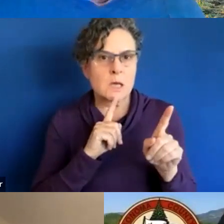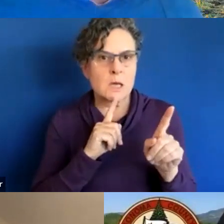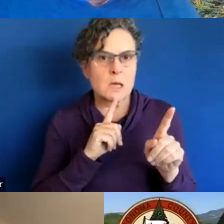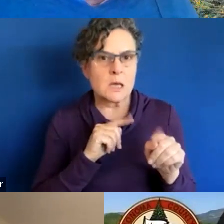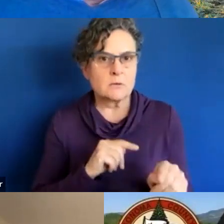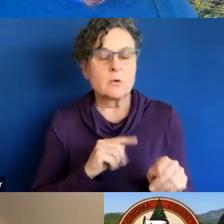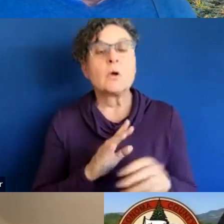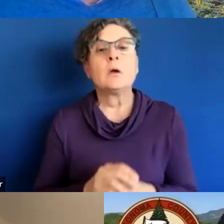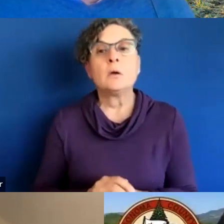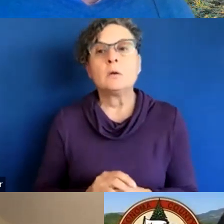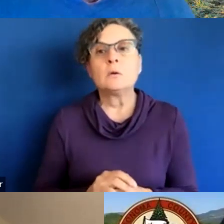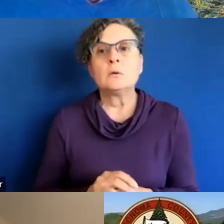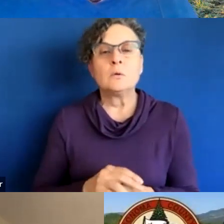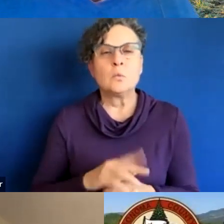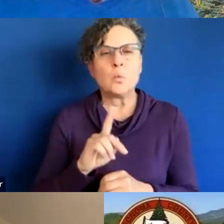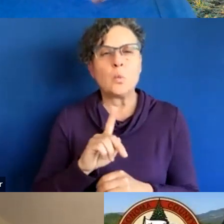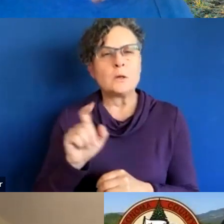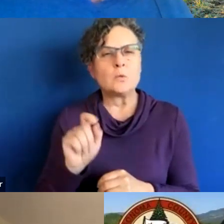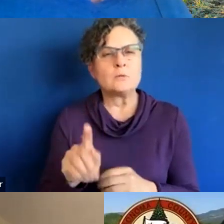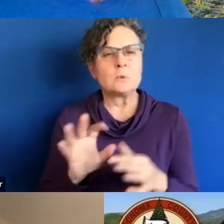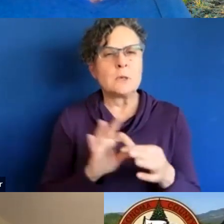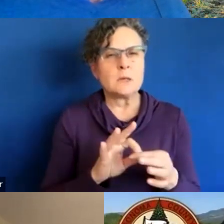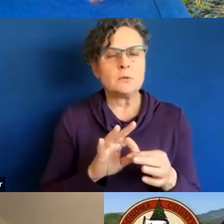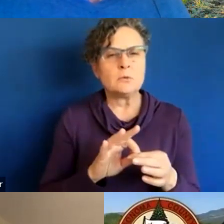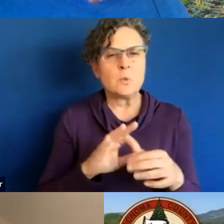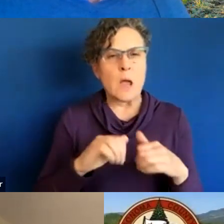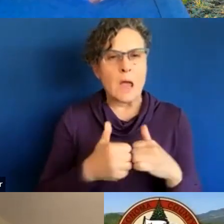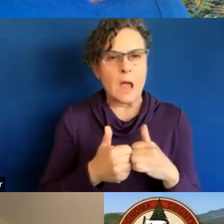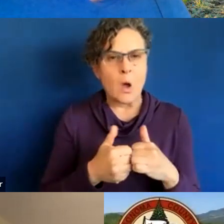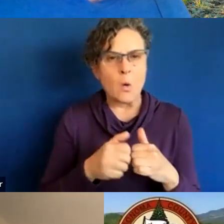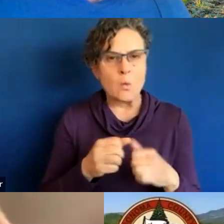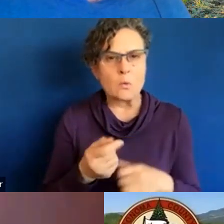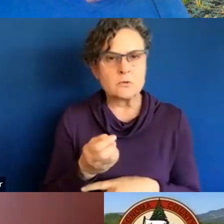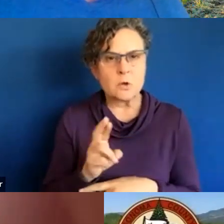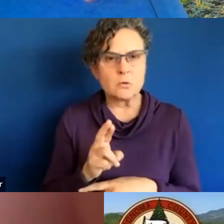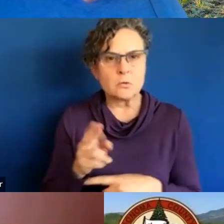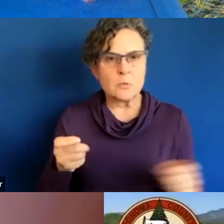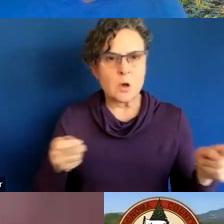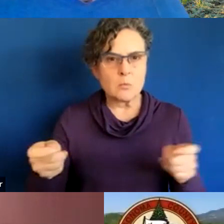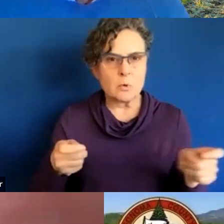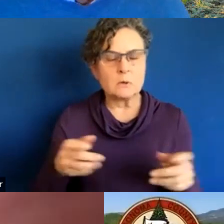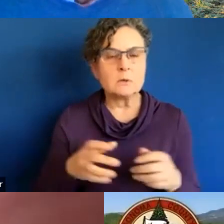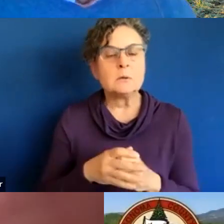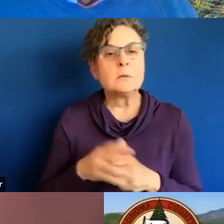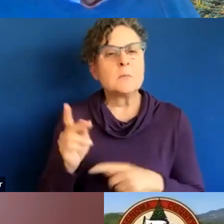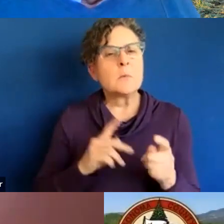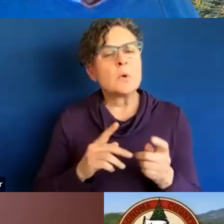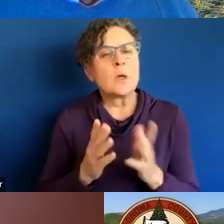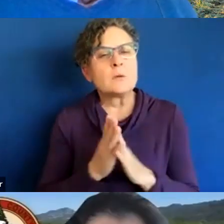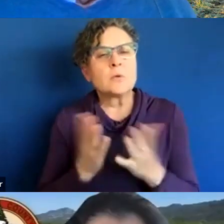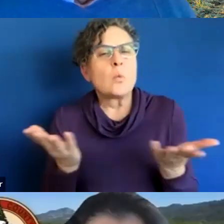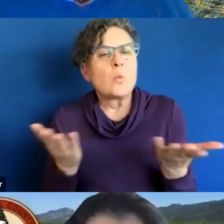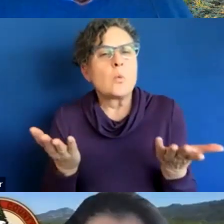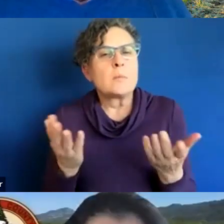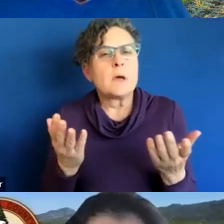One question, it's an operations question, Dave, for you and your team. What about transportation for people